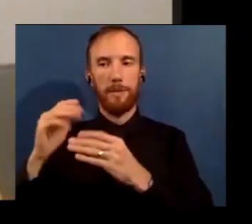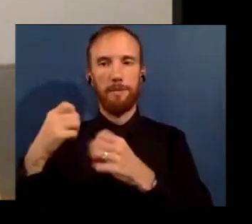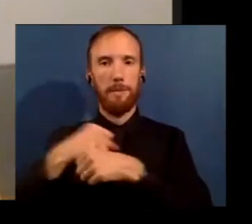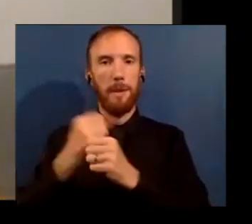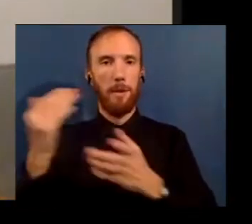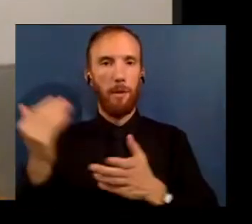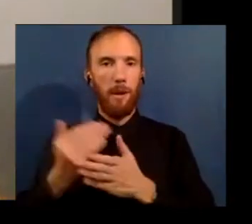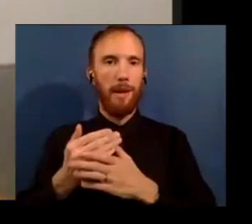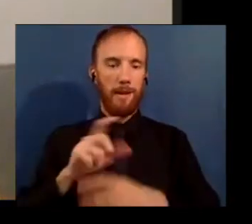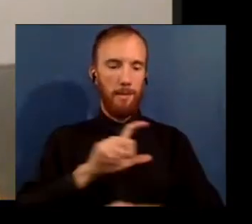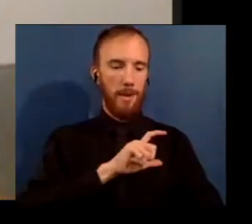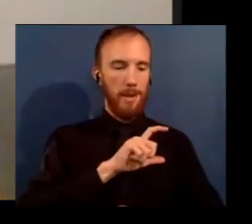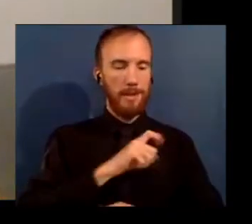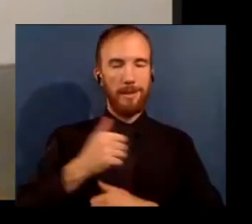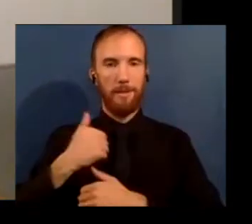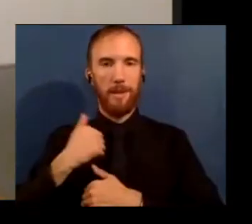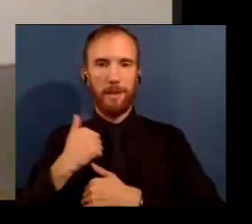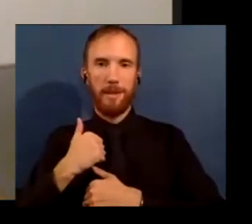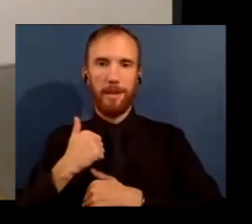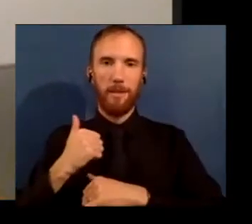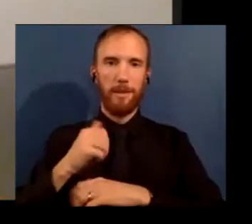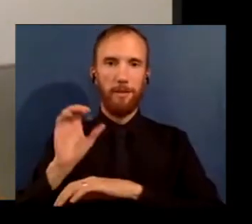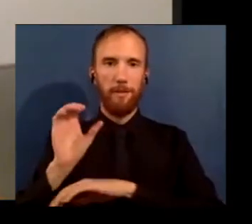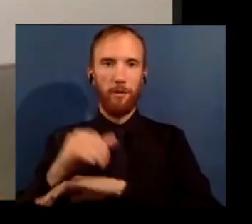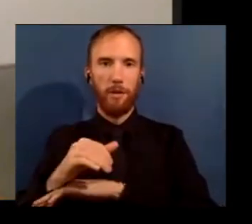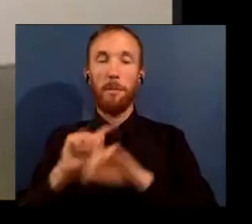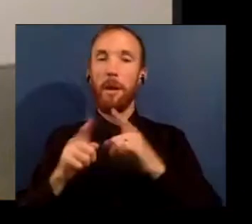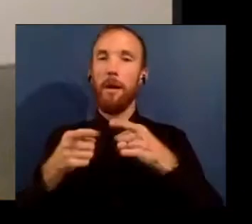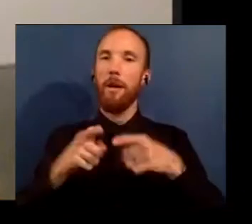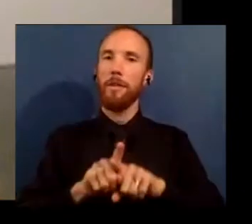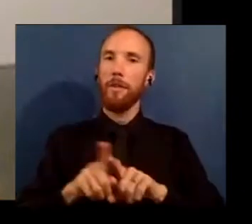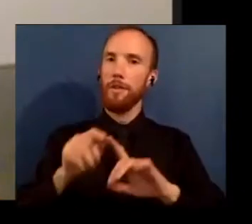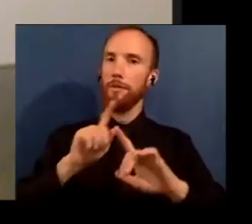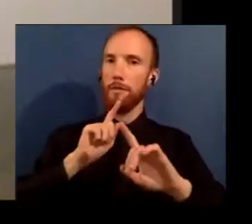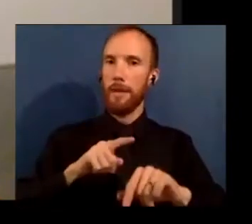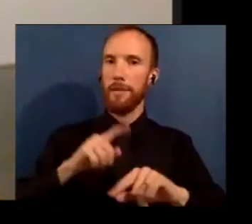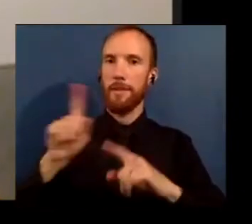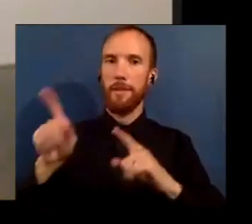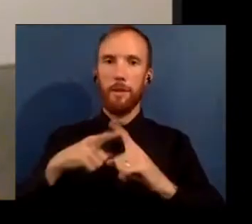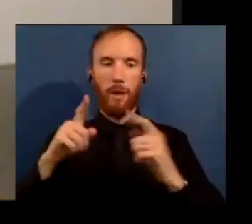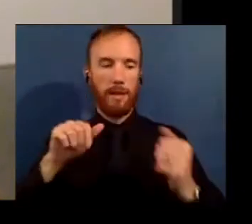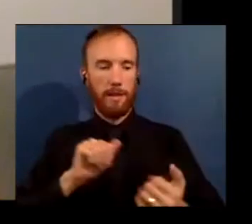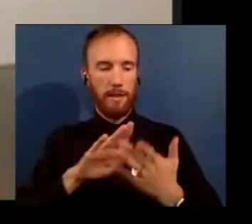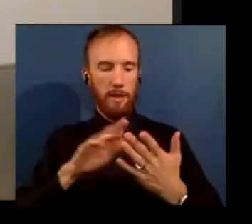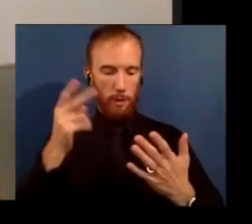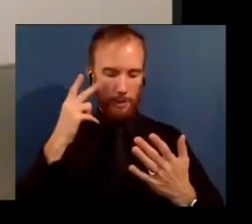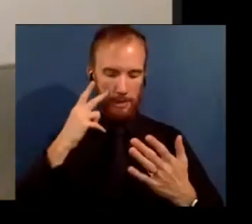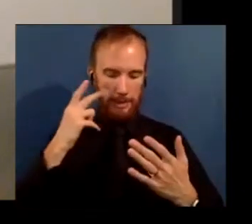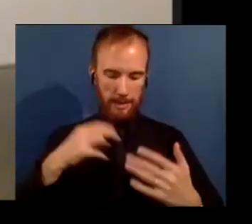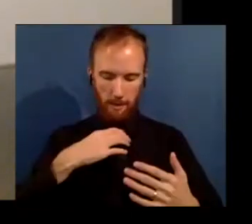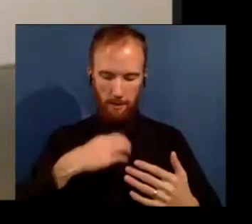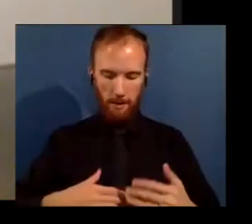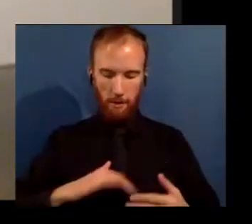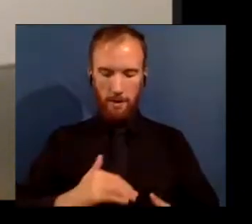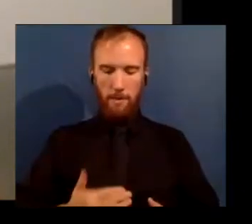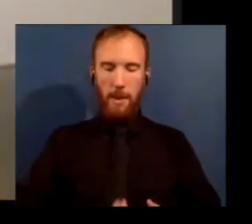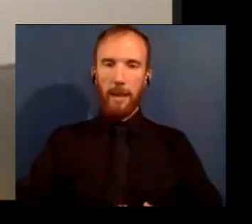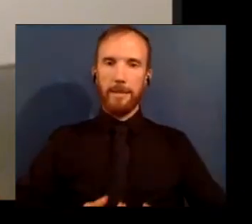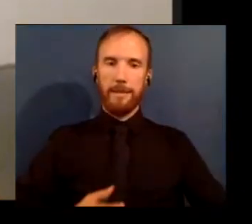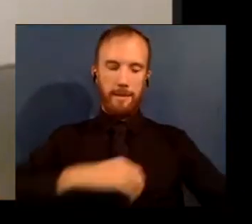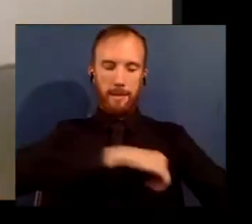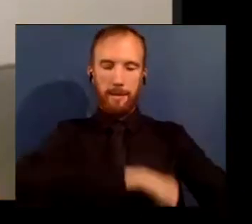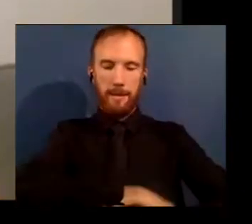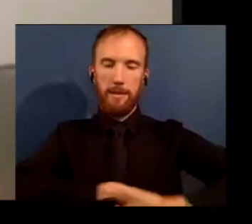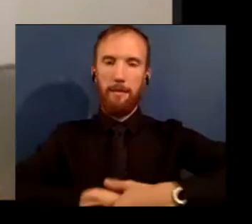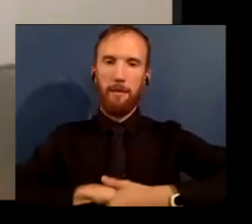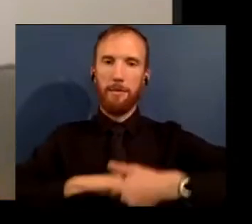a response to this, that when encountered by imperialists, the hungry bellies link arms and march forward. How powerful that is, that